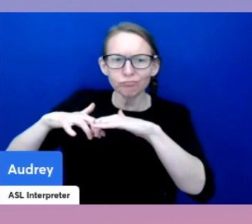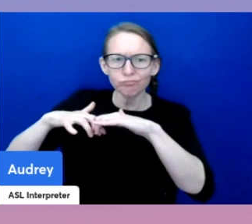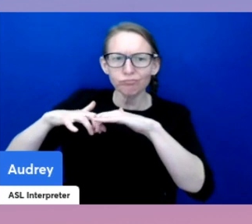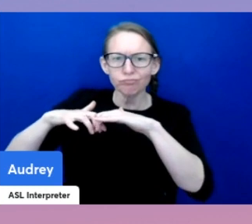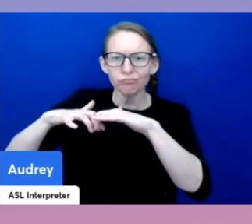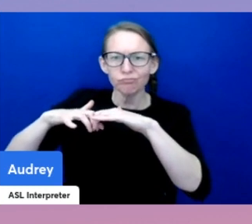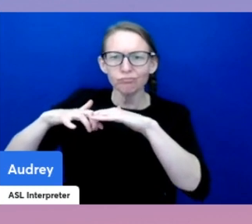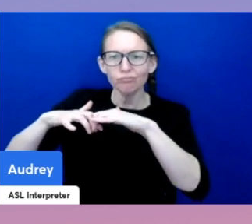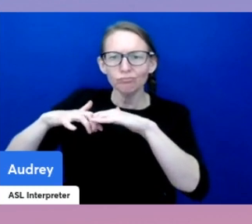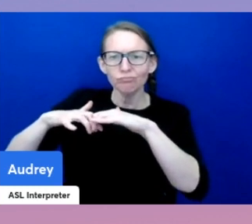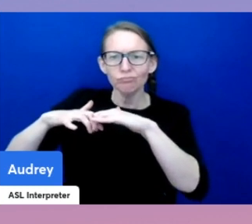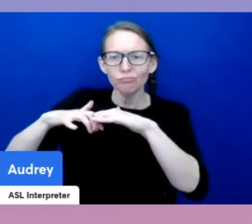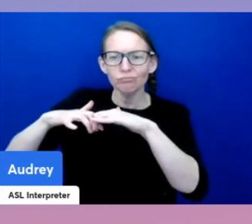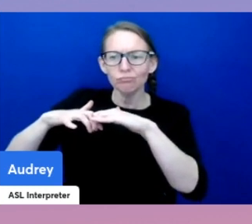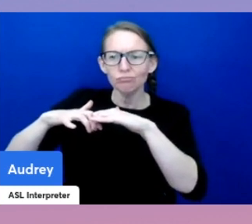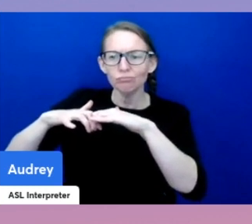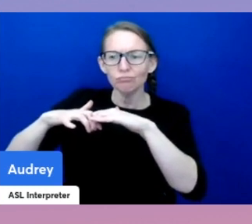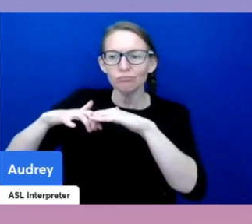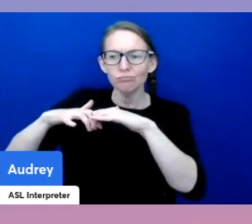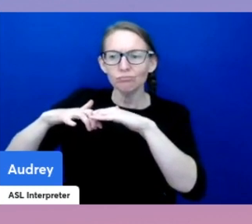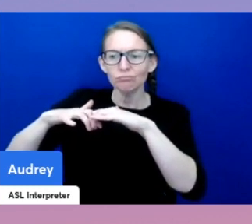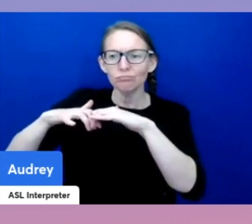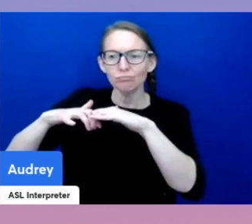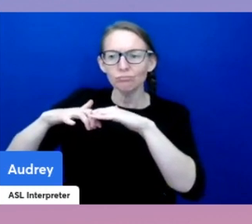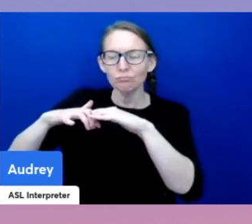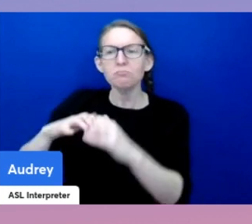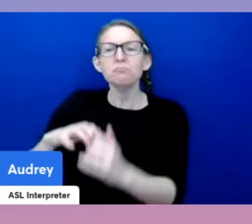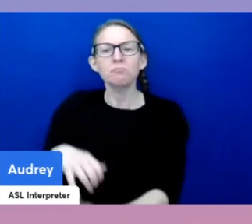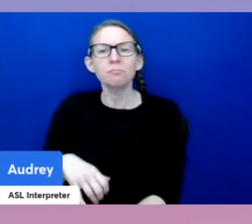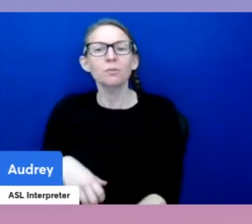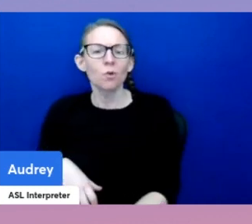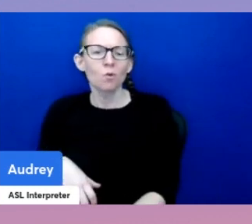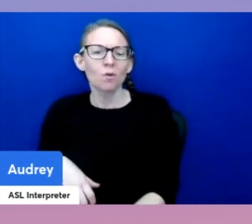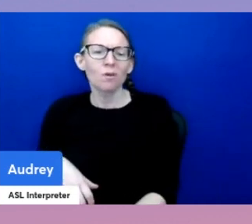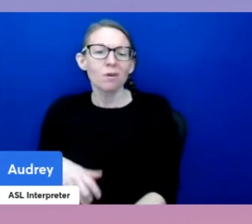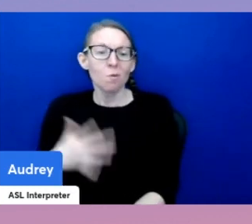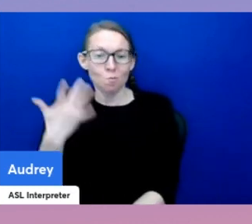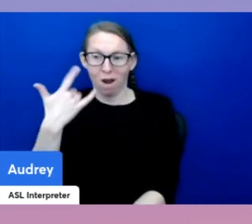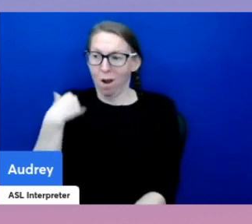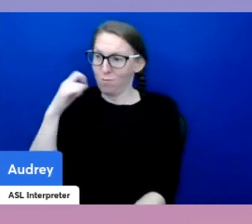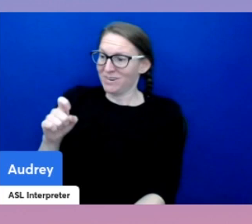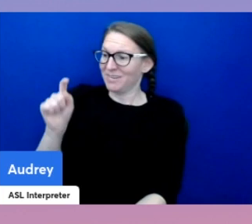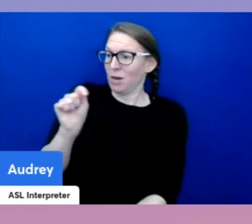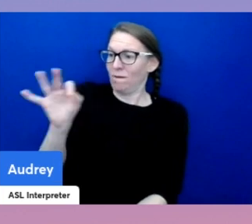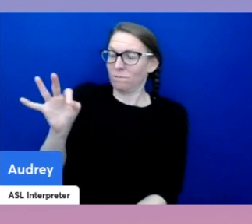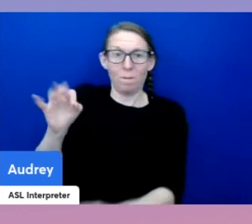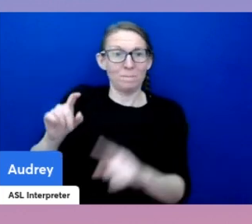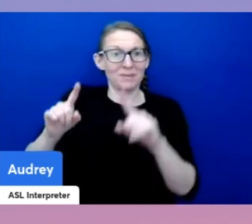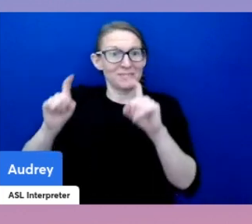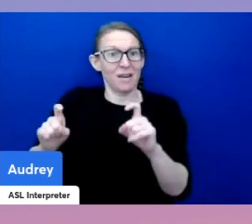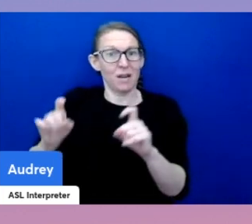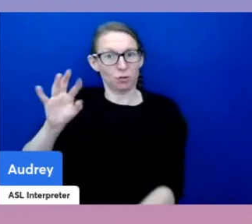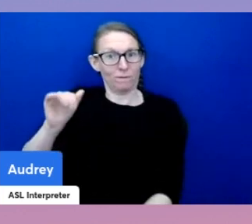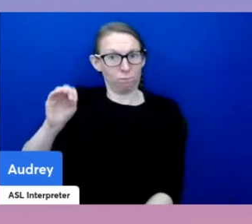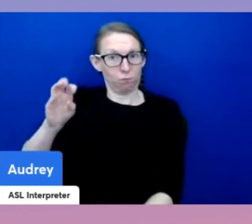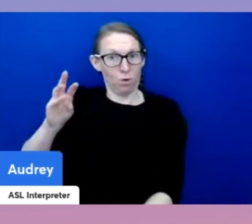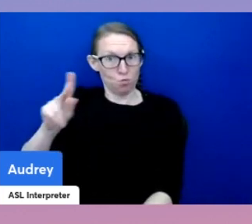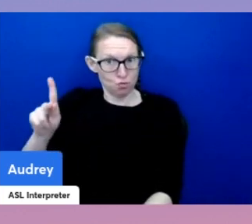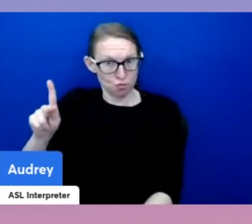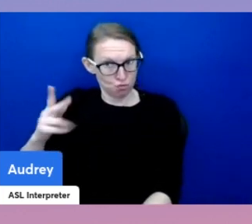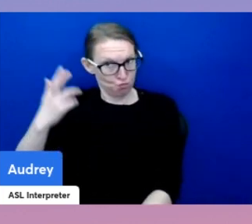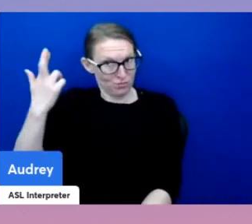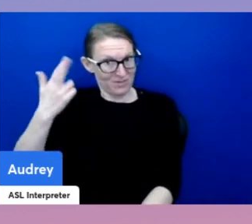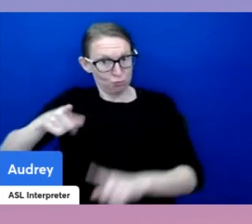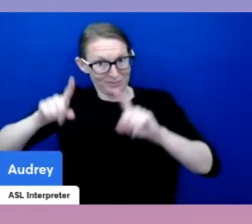So I think why we need the Terraform Test Framework or why we need to test the Terraform